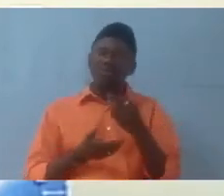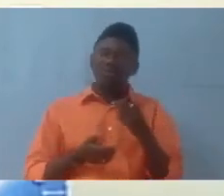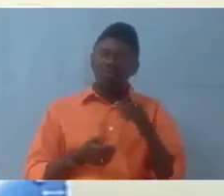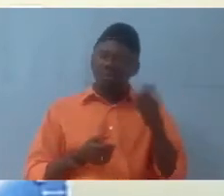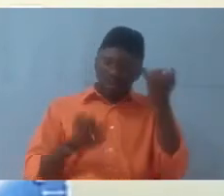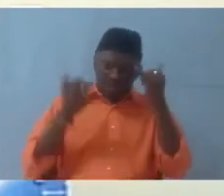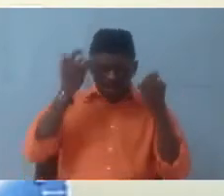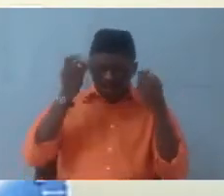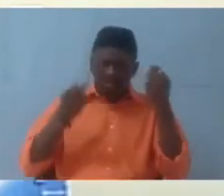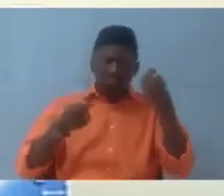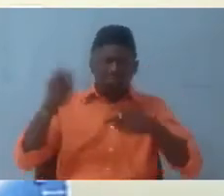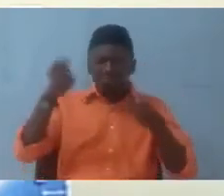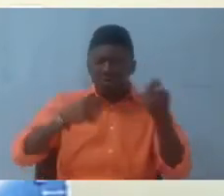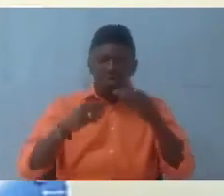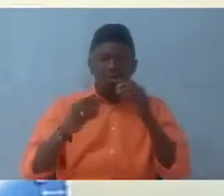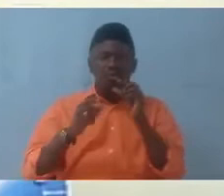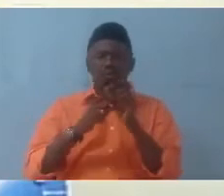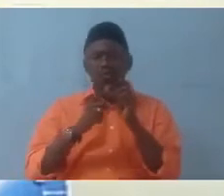The master